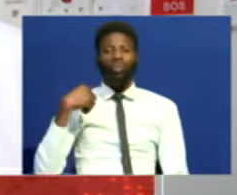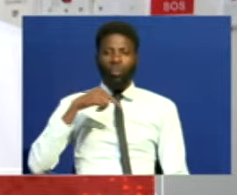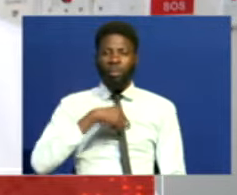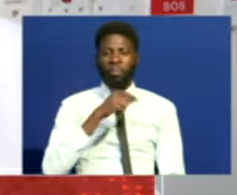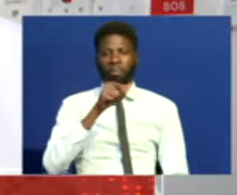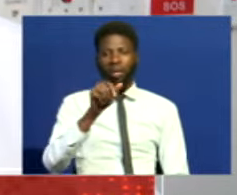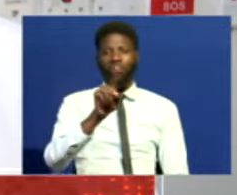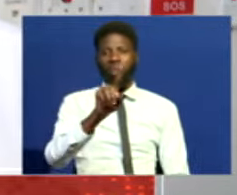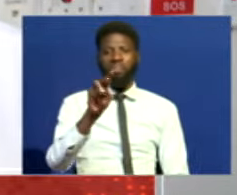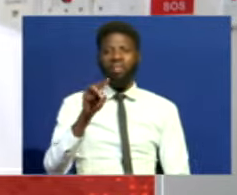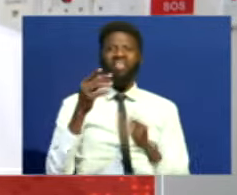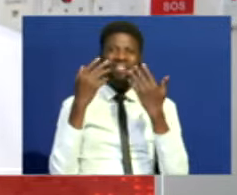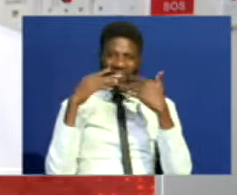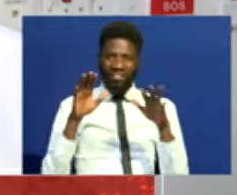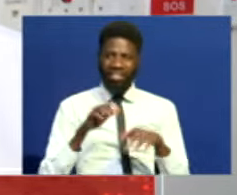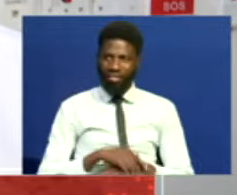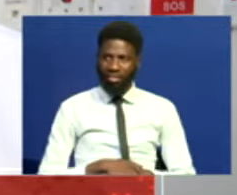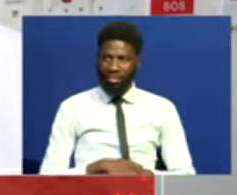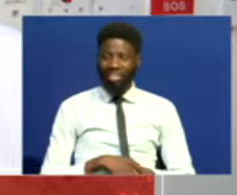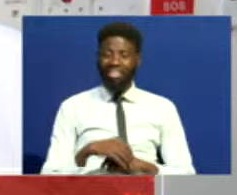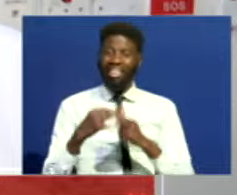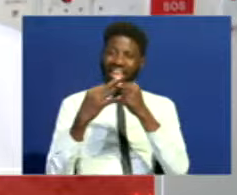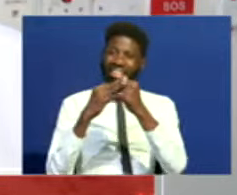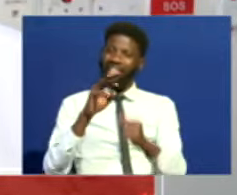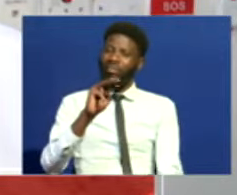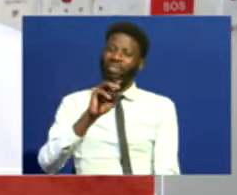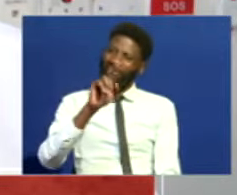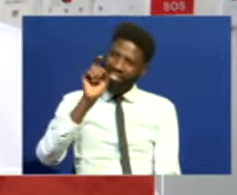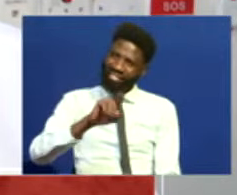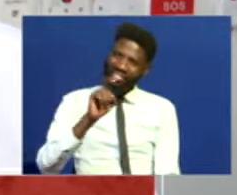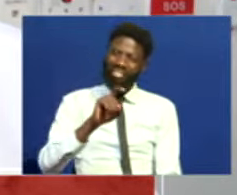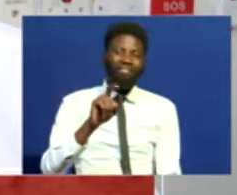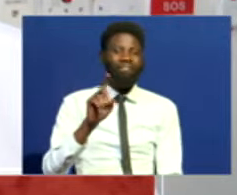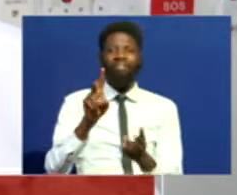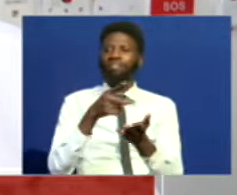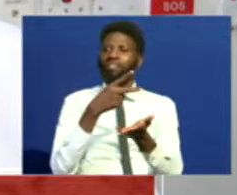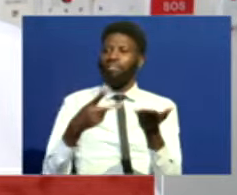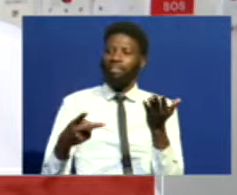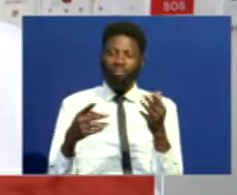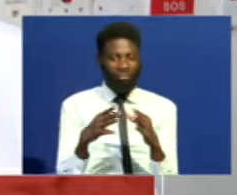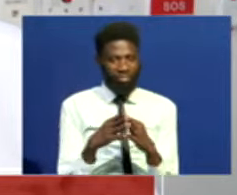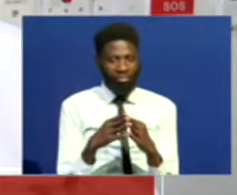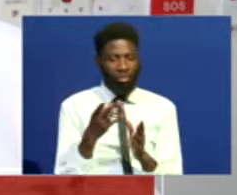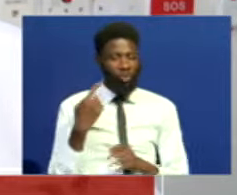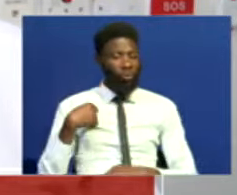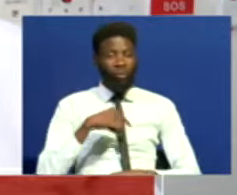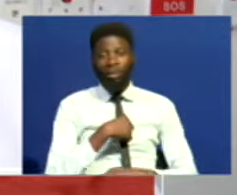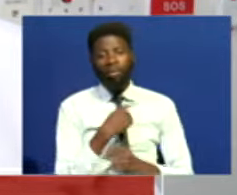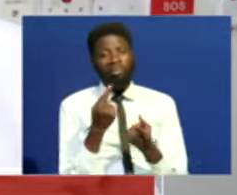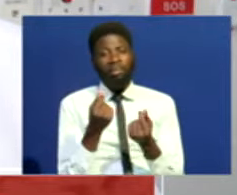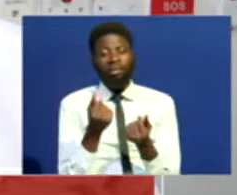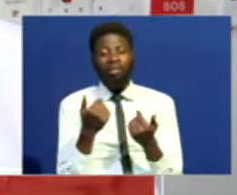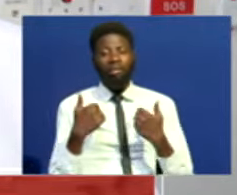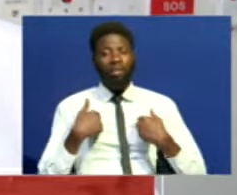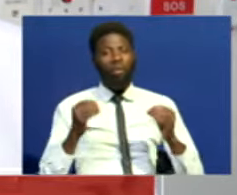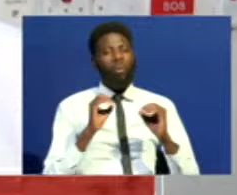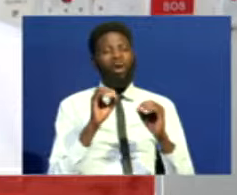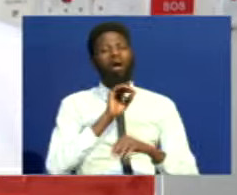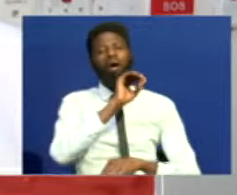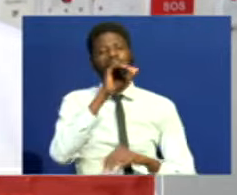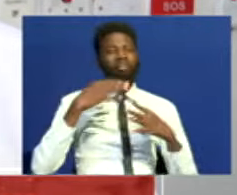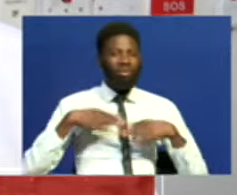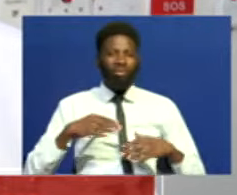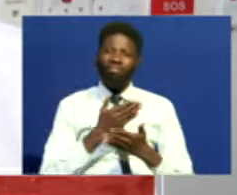kutoa million 8 hii sasa inadaiwa anafaa kutoka hospitali lakini kwa uwezo wetu hatuna. Tunaomba well-wishers